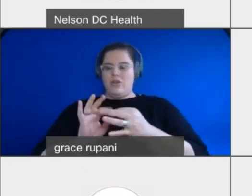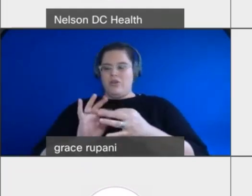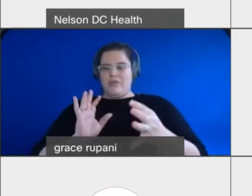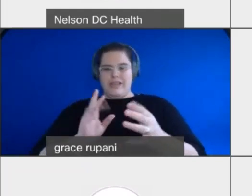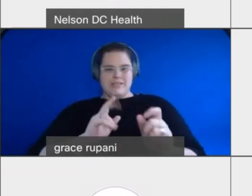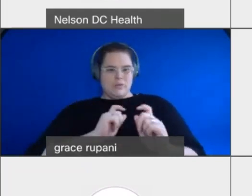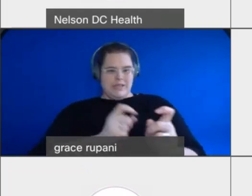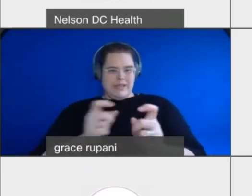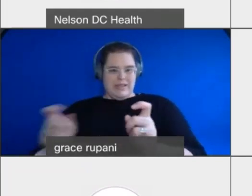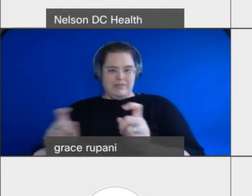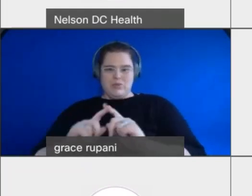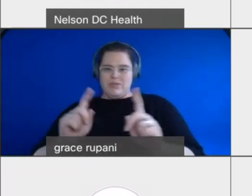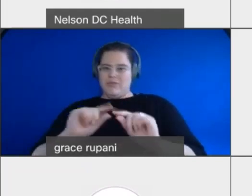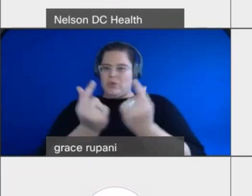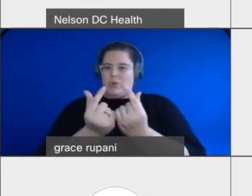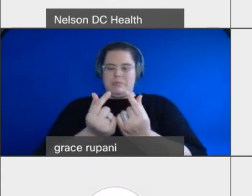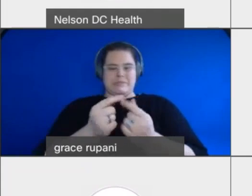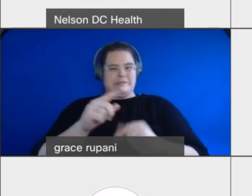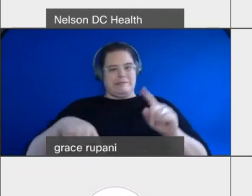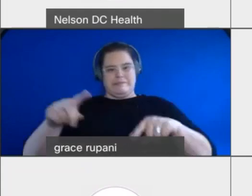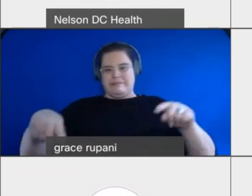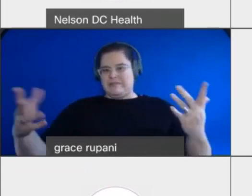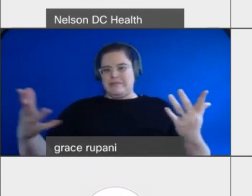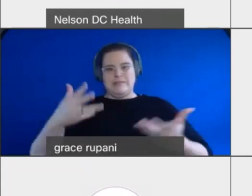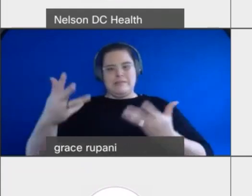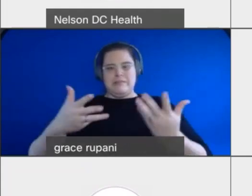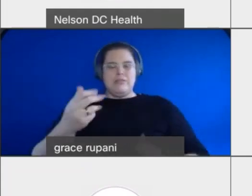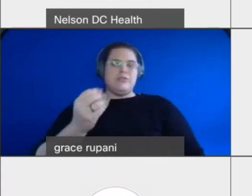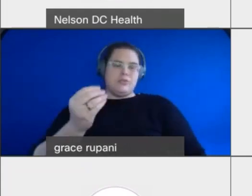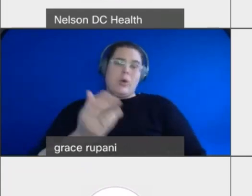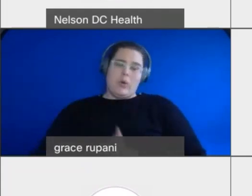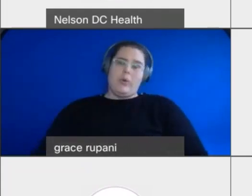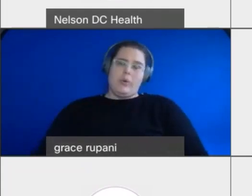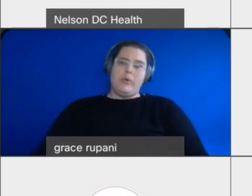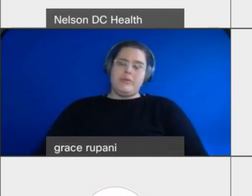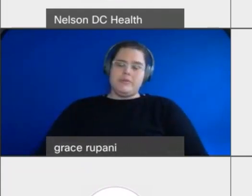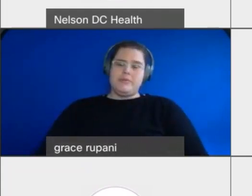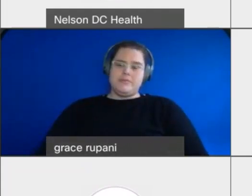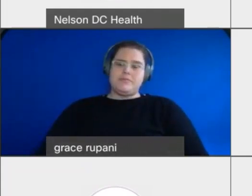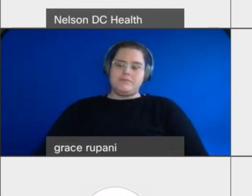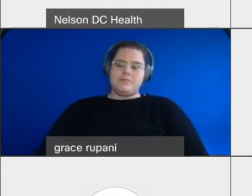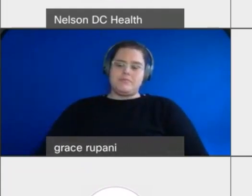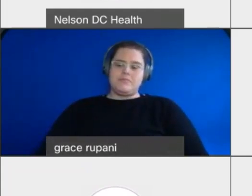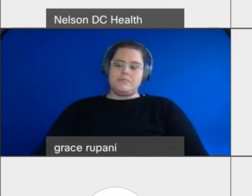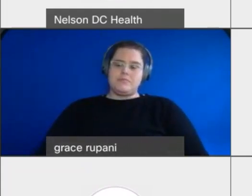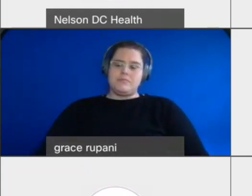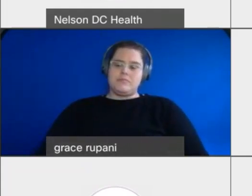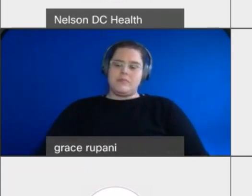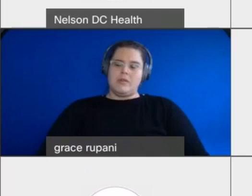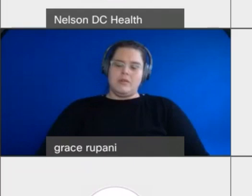view was that there was more concern about the serious outcomes for people in the